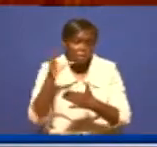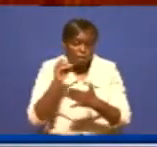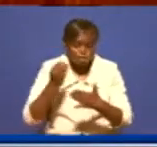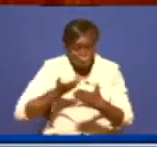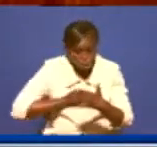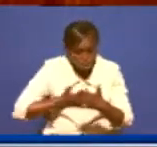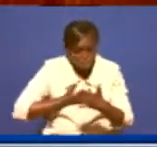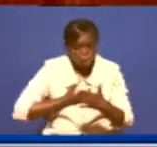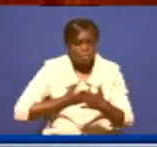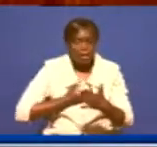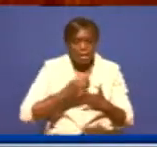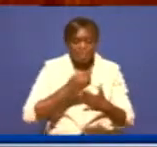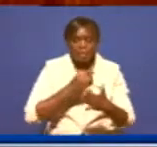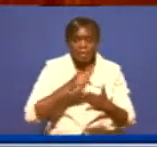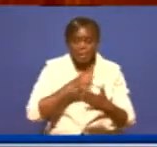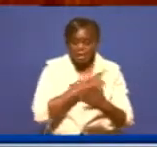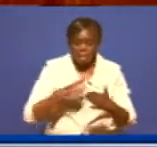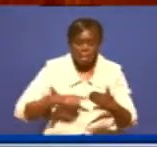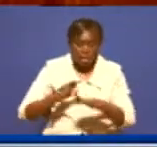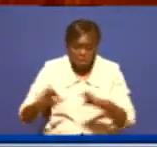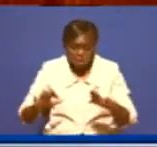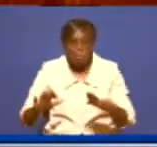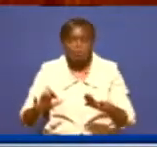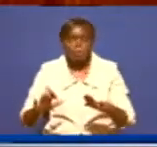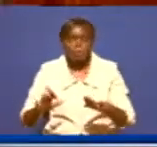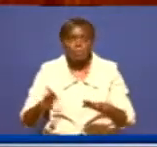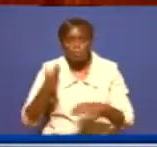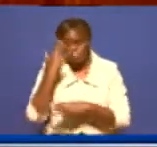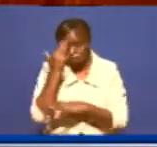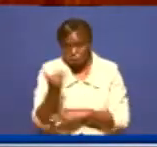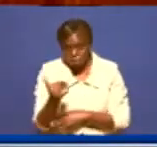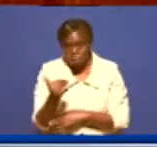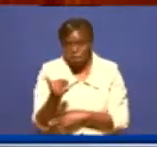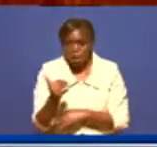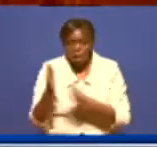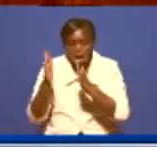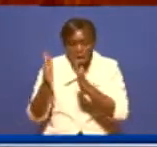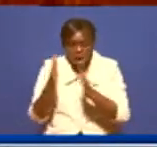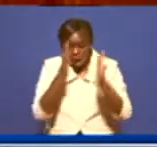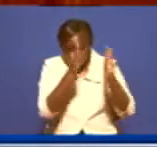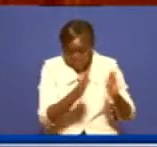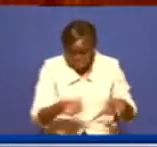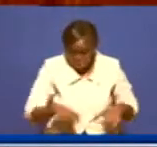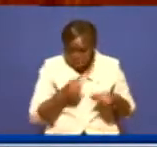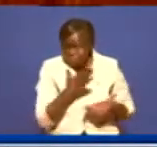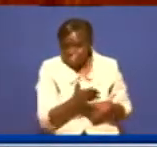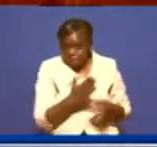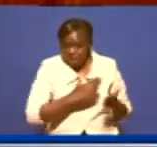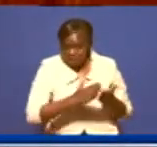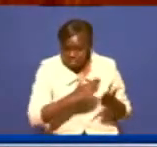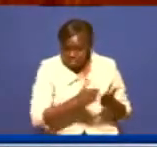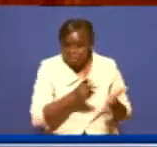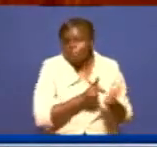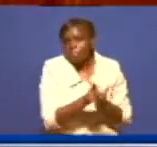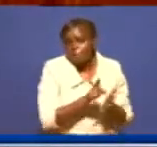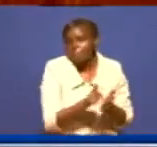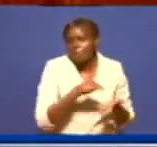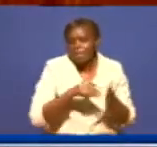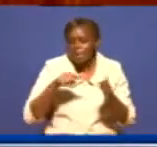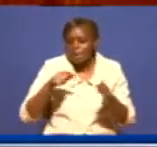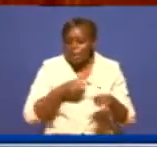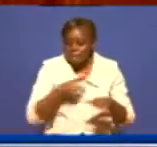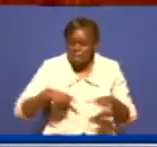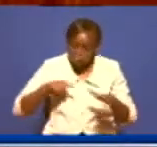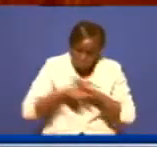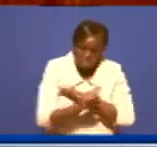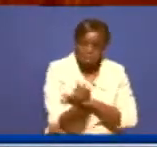the tenant, by the landlord, because there's a person who lives there who is paying for it. Otherwise, Madam Speaker, I